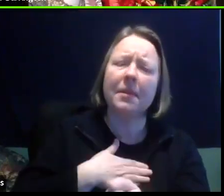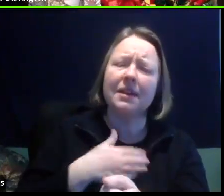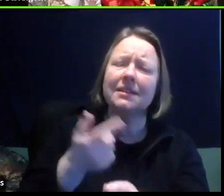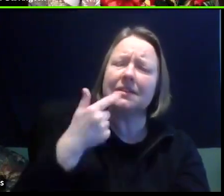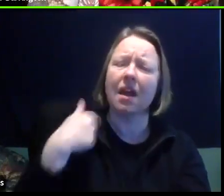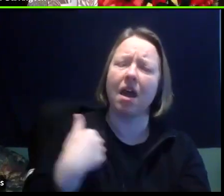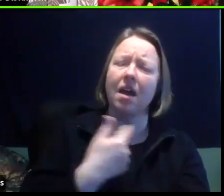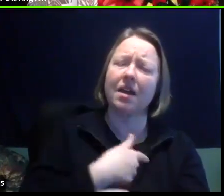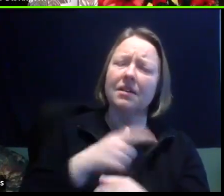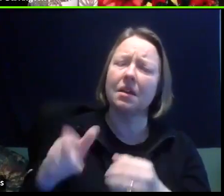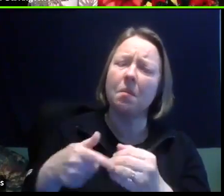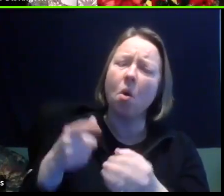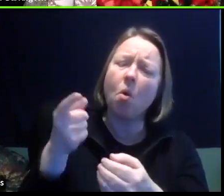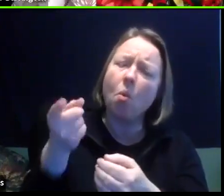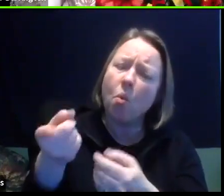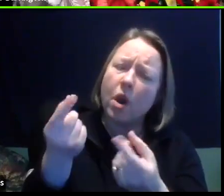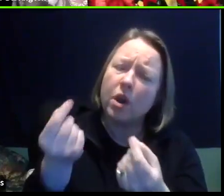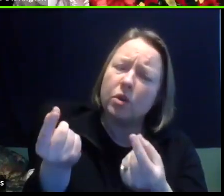what it is that you do.